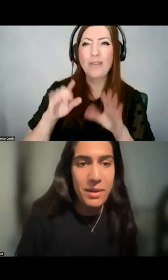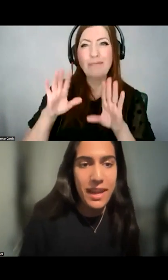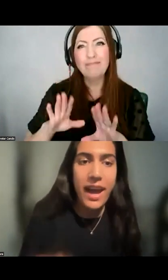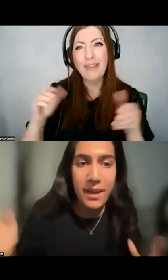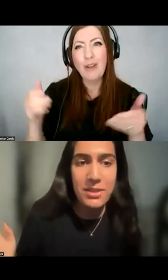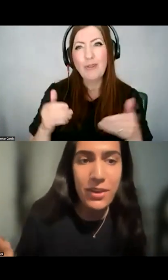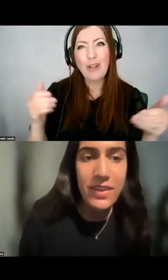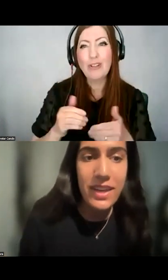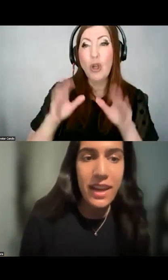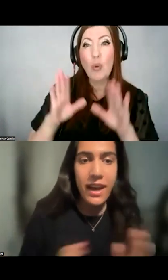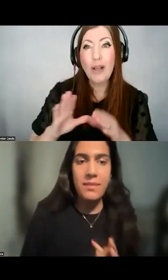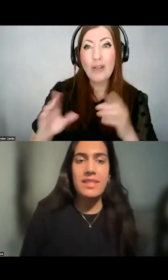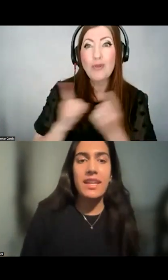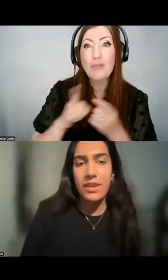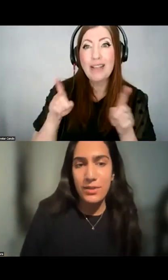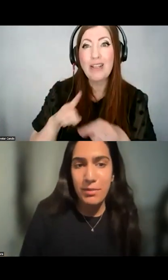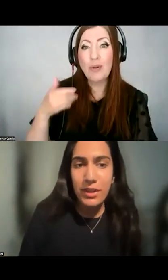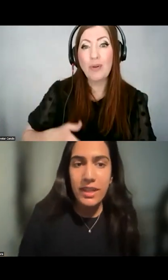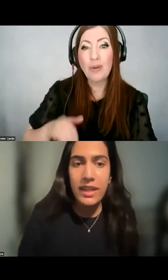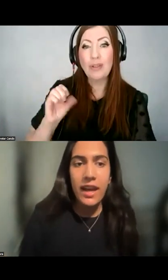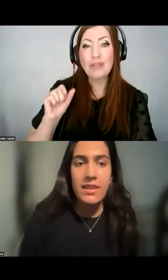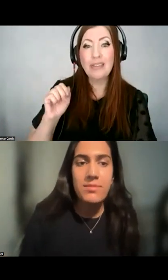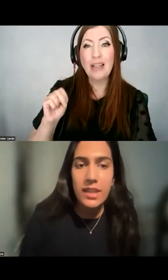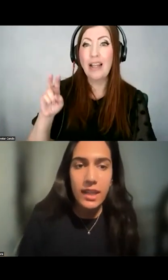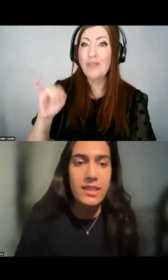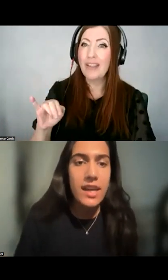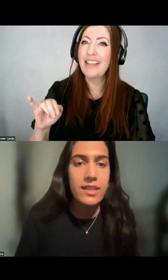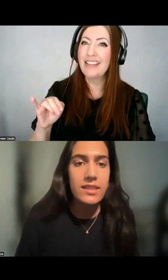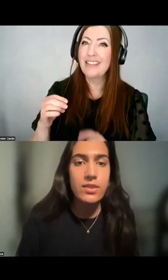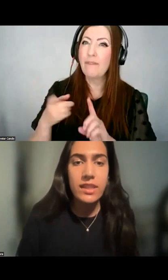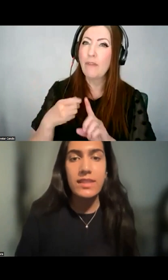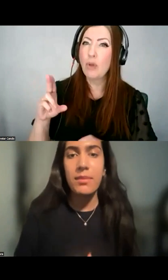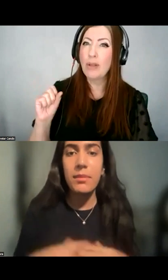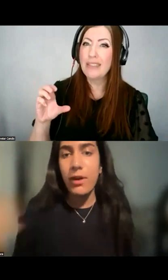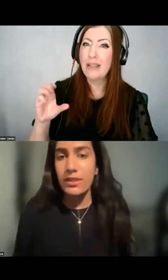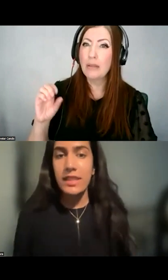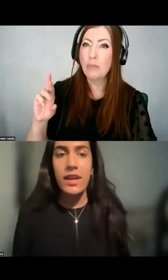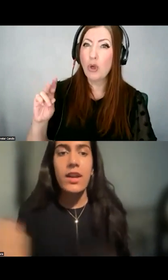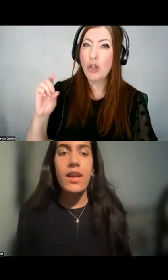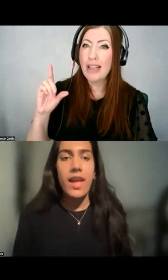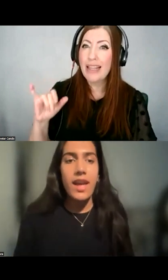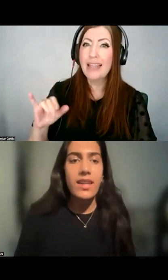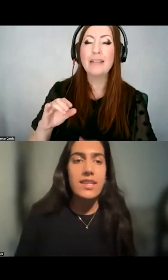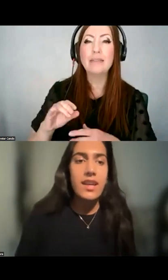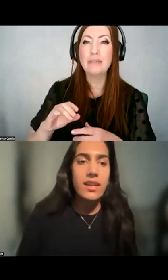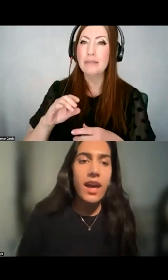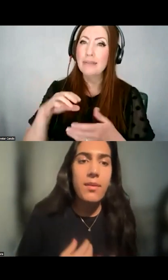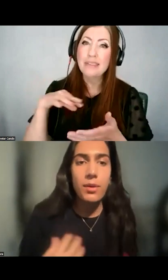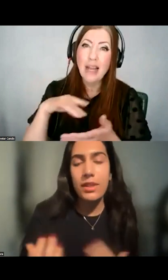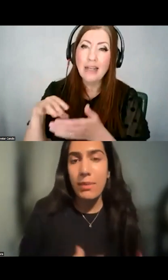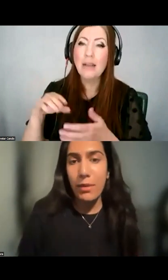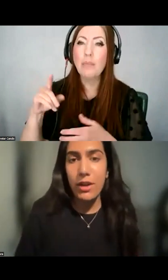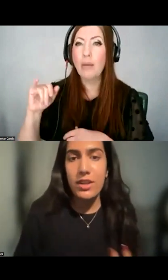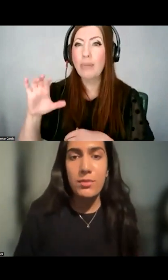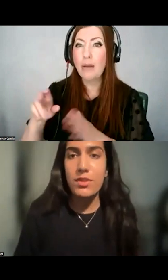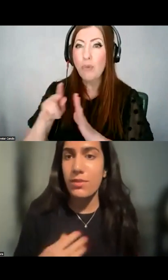meet everybody. Hi, I'm Saanvi. I'm a second year at UC Berkeley. I'm studying CS and legal studies and public policy there. And yeah, I work